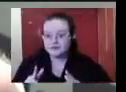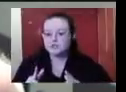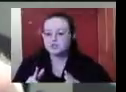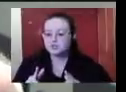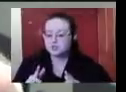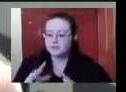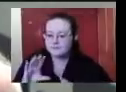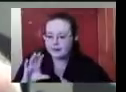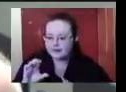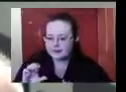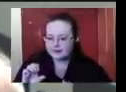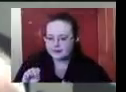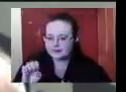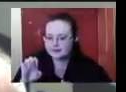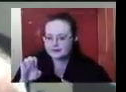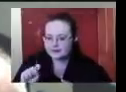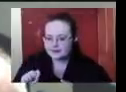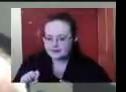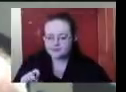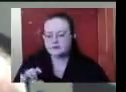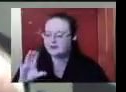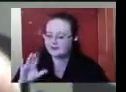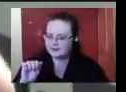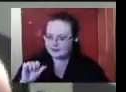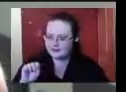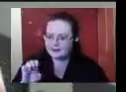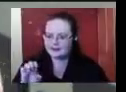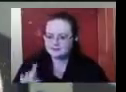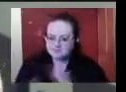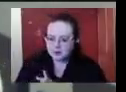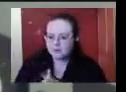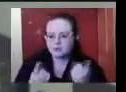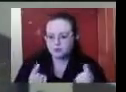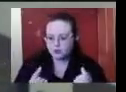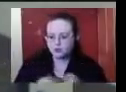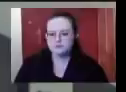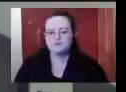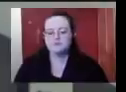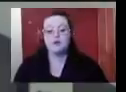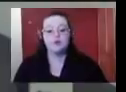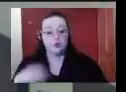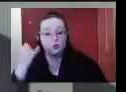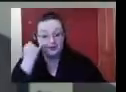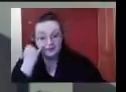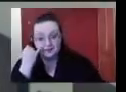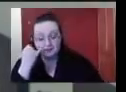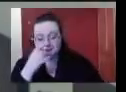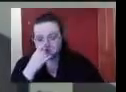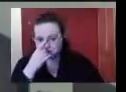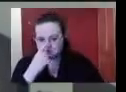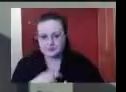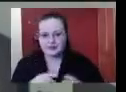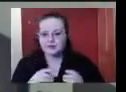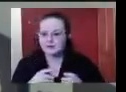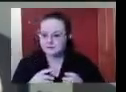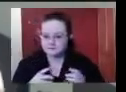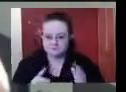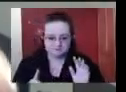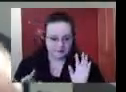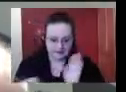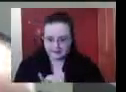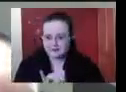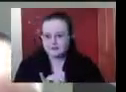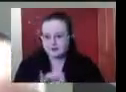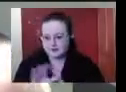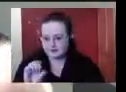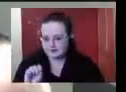So when Halton Region Public Health is made aware of a COVID-19 exposure in a school and then determines that there's been a transmission risk